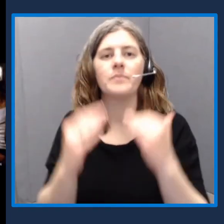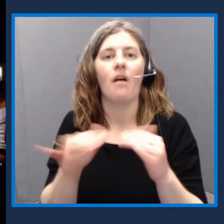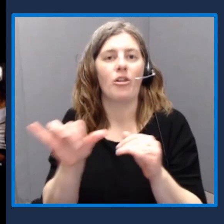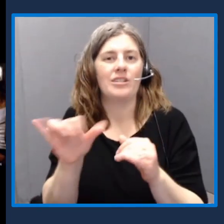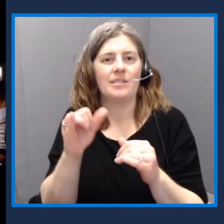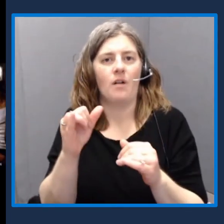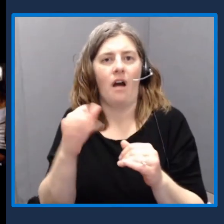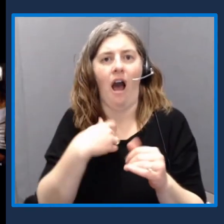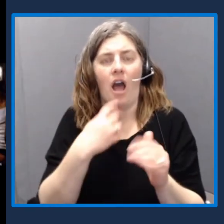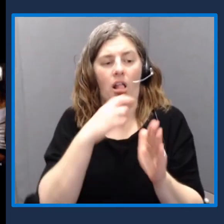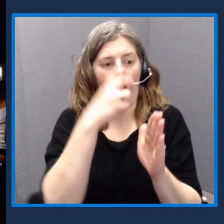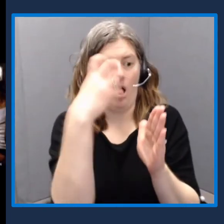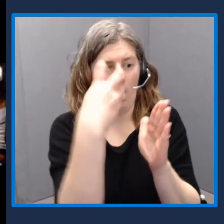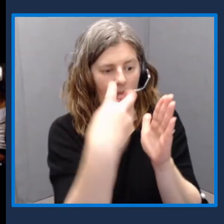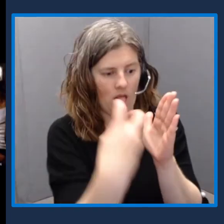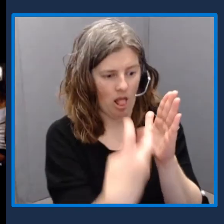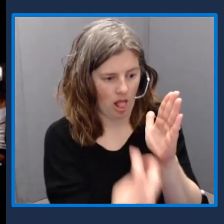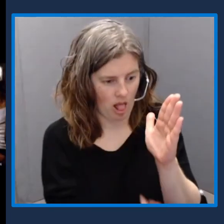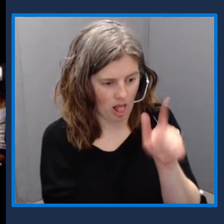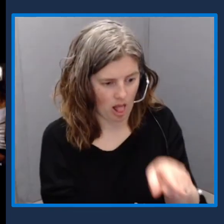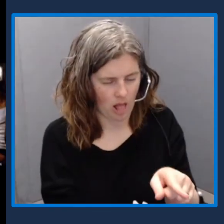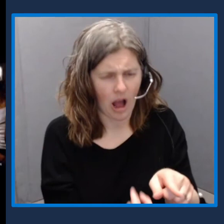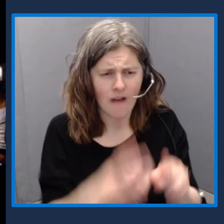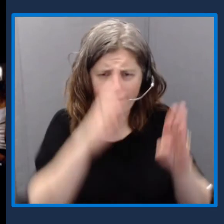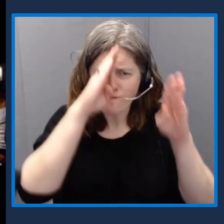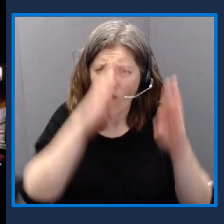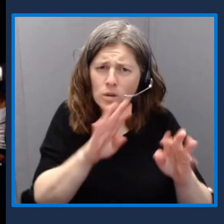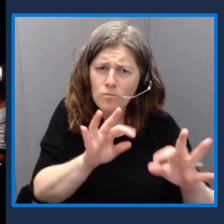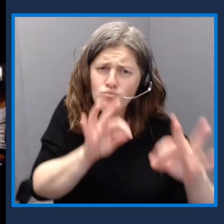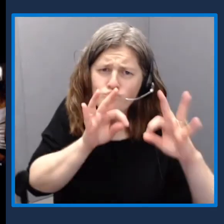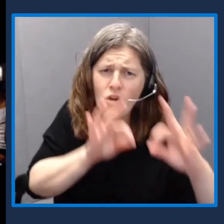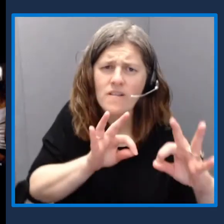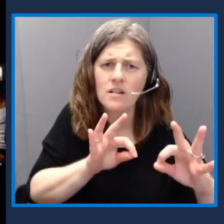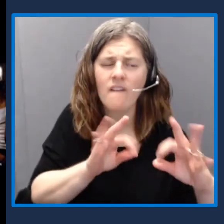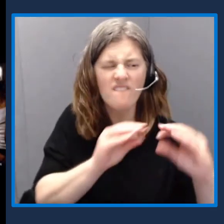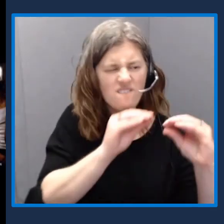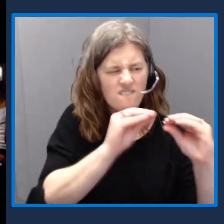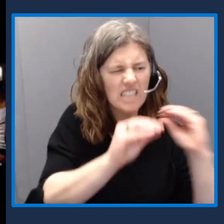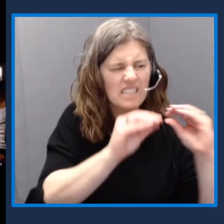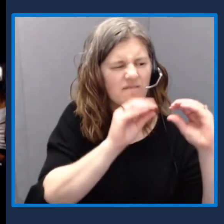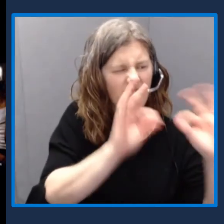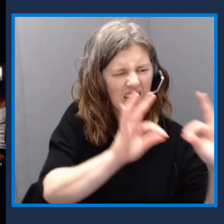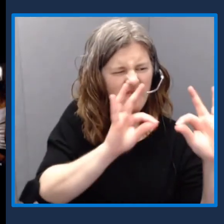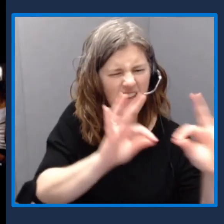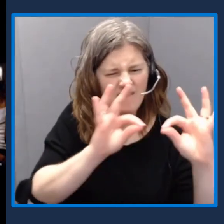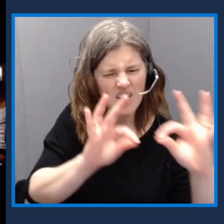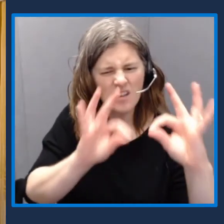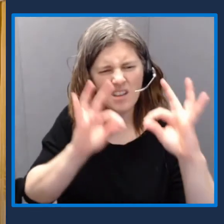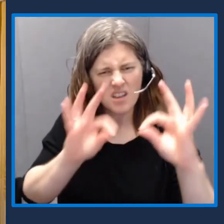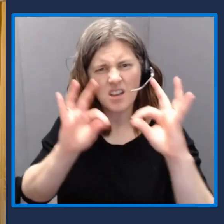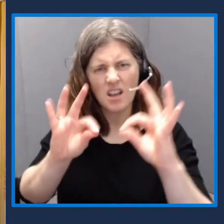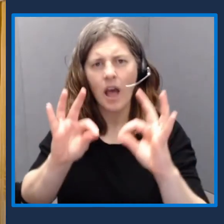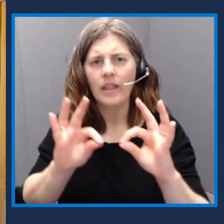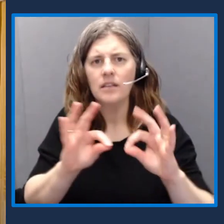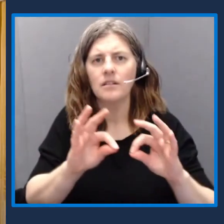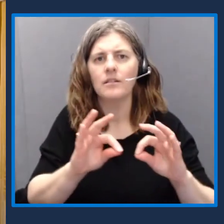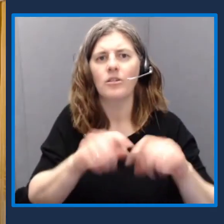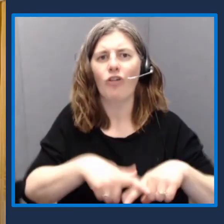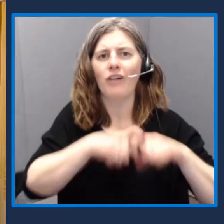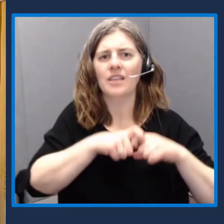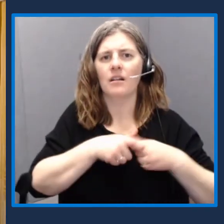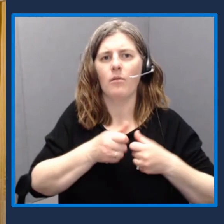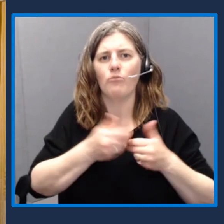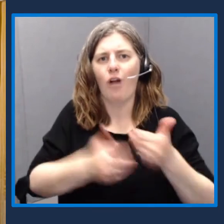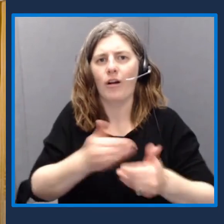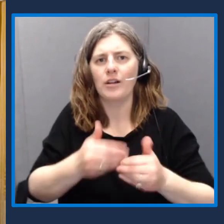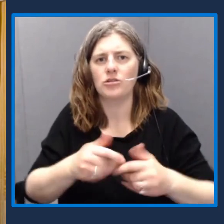that I fell into was focusing on perfection, fixing everything for everyone all at once and holding up iterations of progress because I was